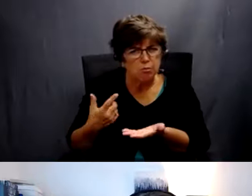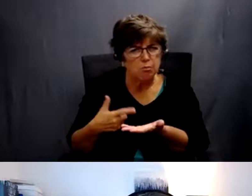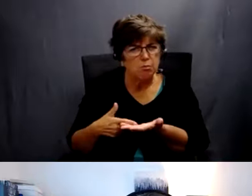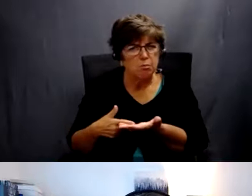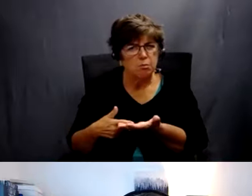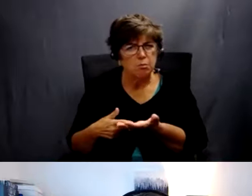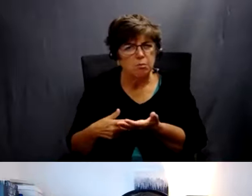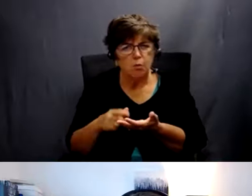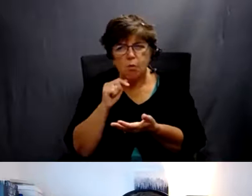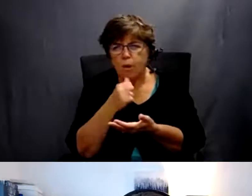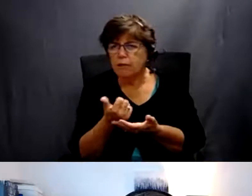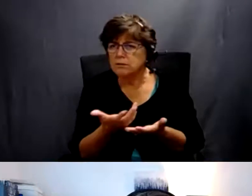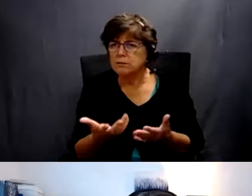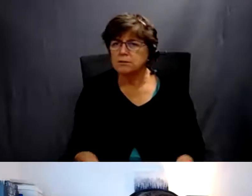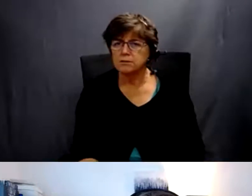Yeah, who else?